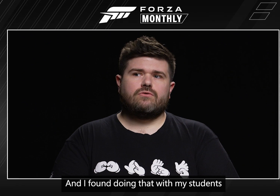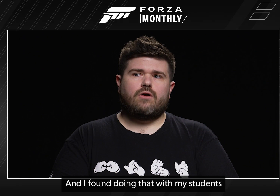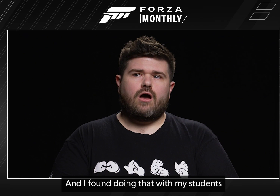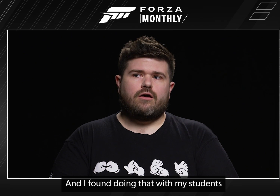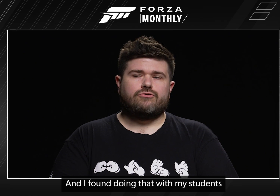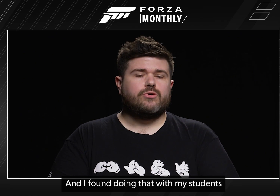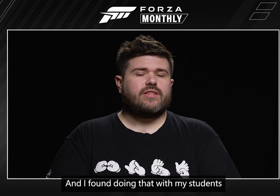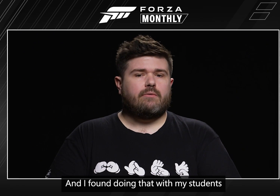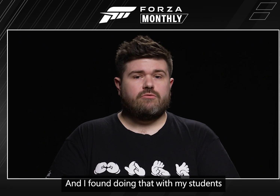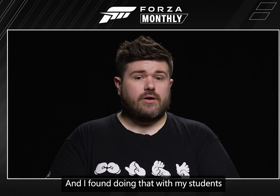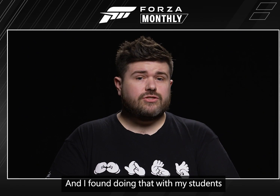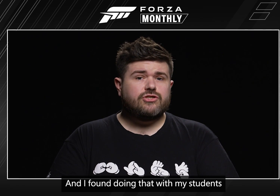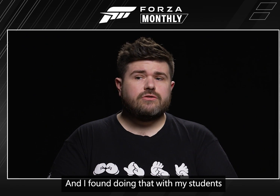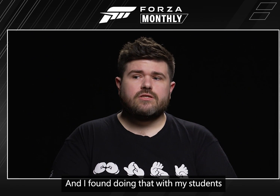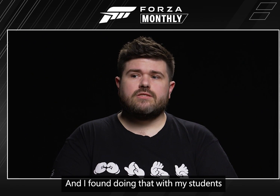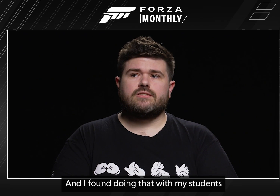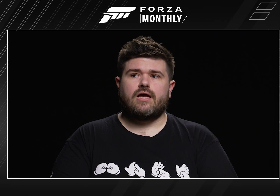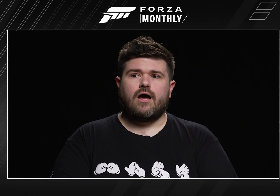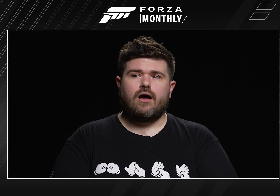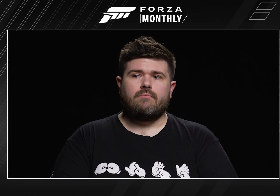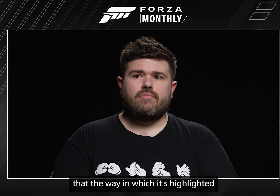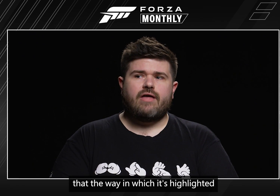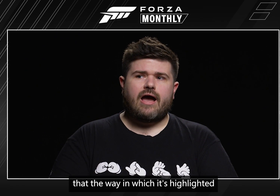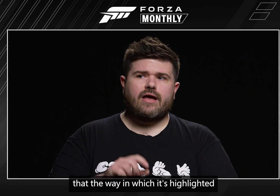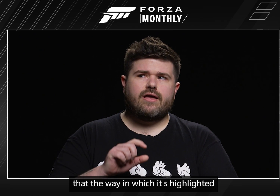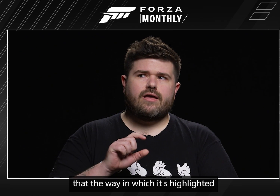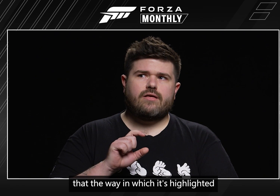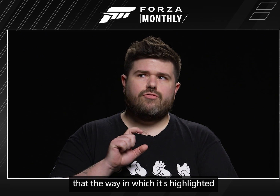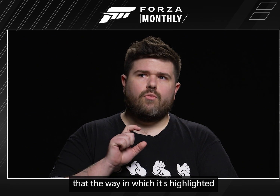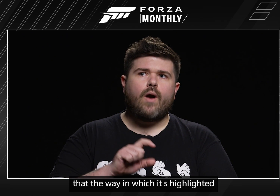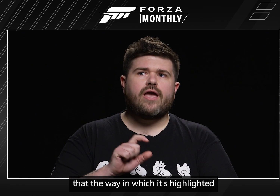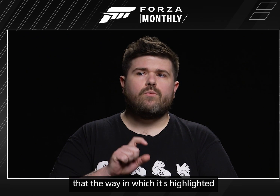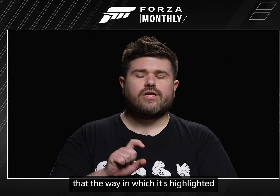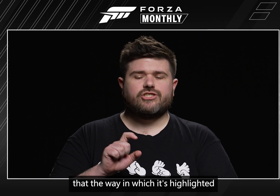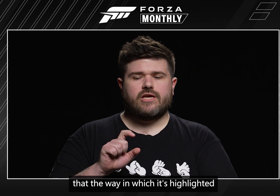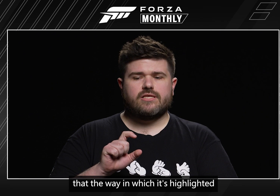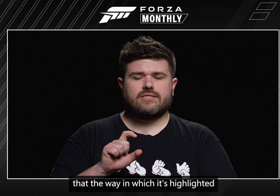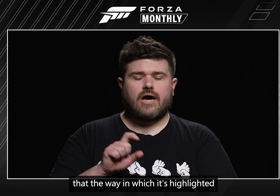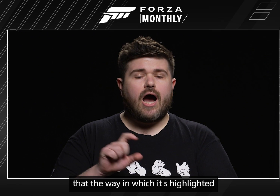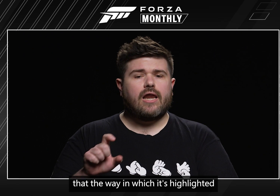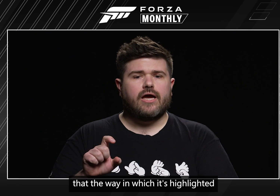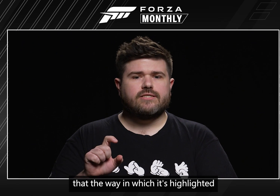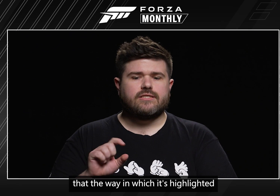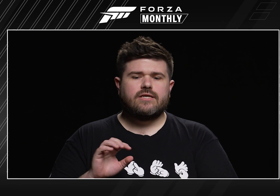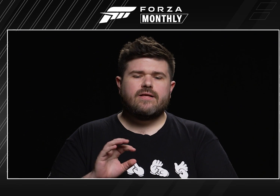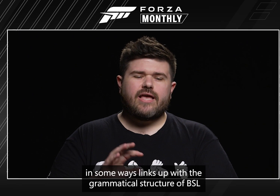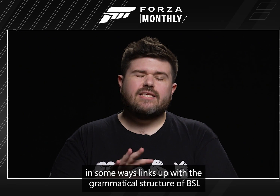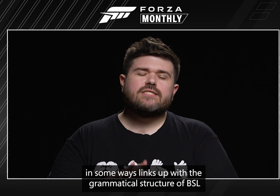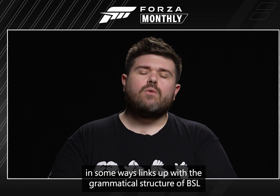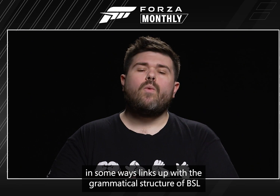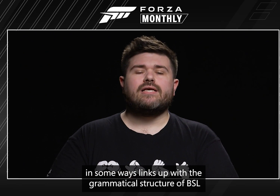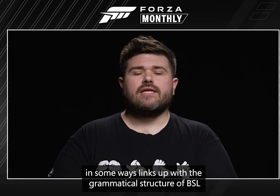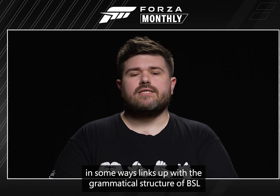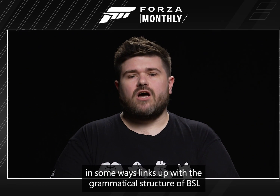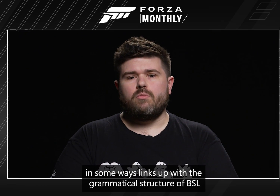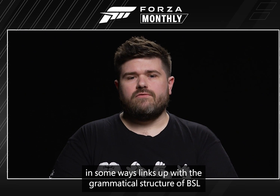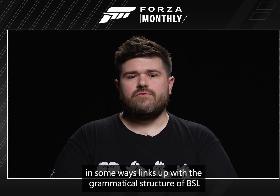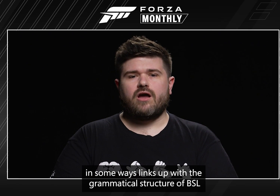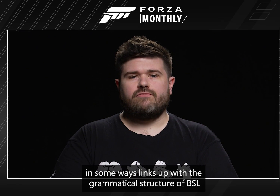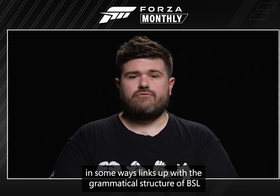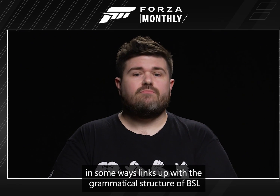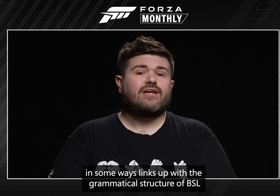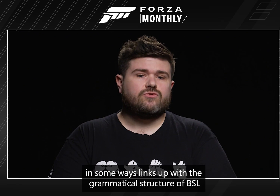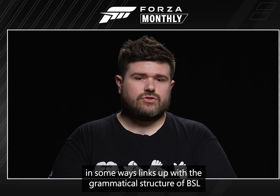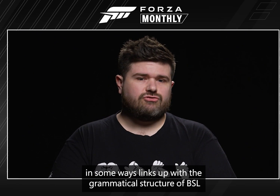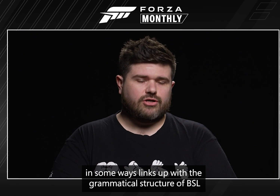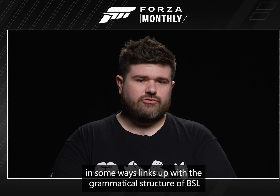found doing that with my students that the way in which it's highlighted in some ways links up with the